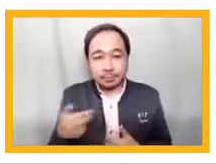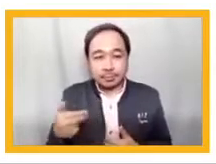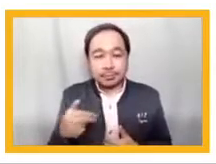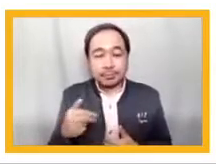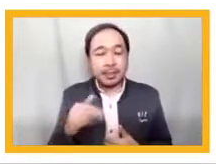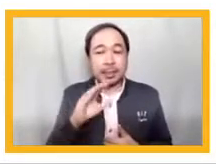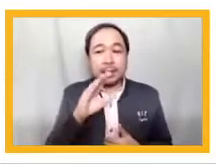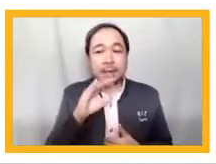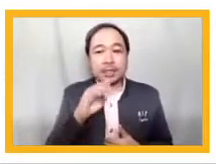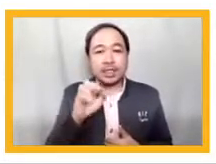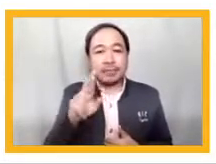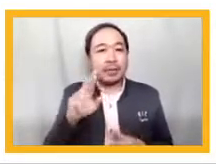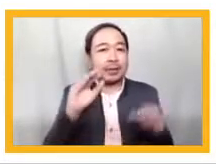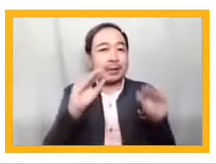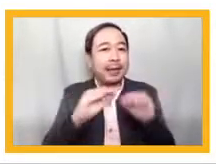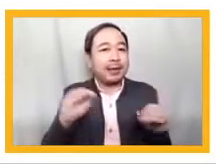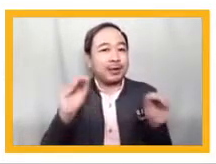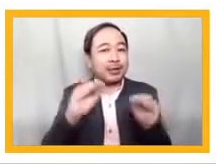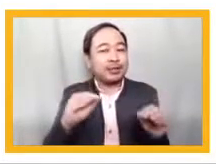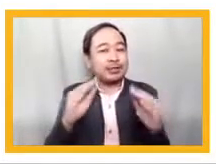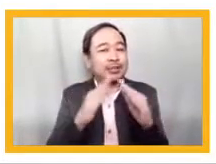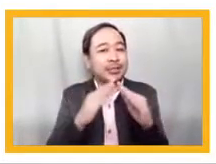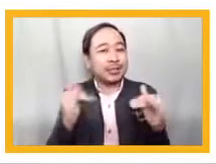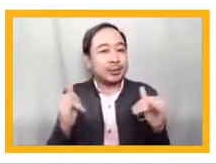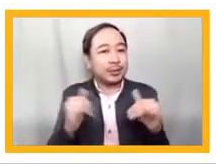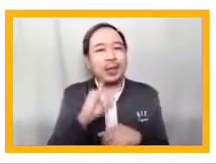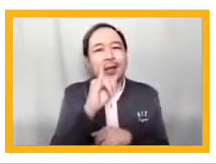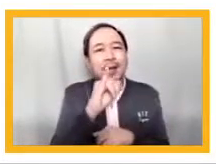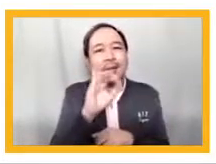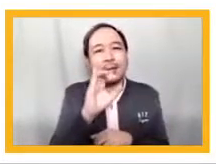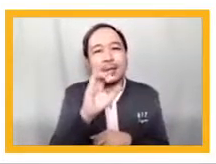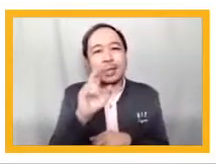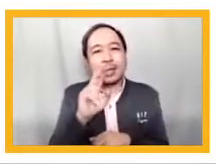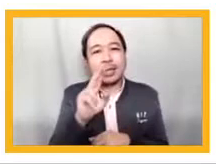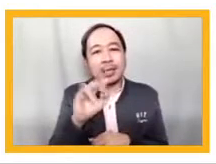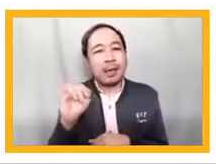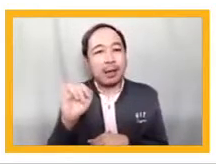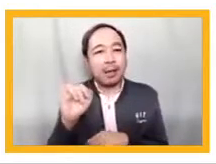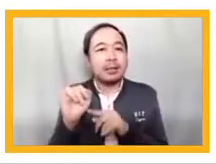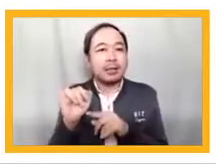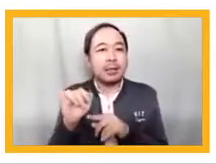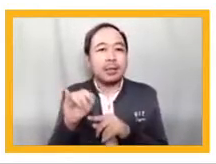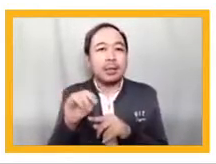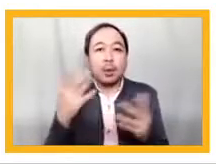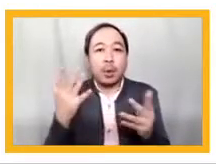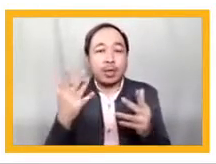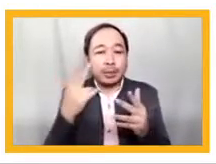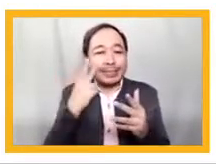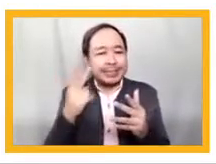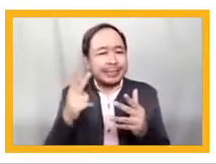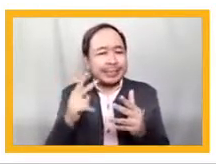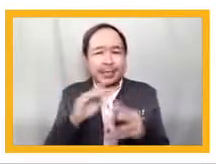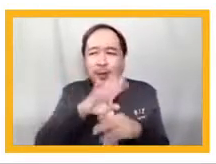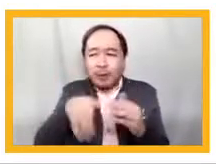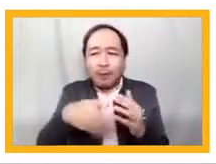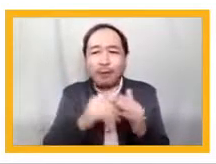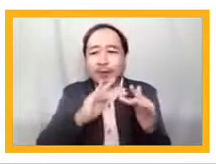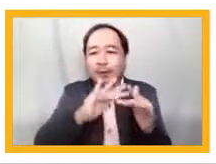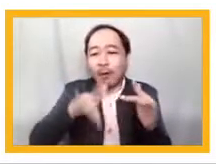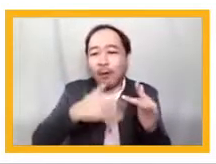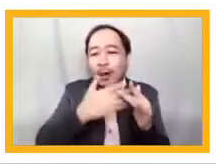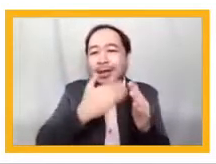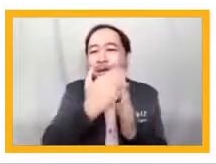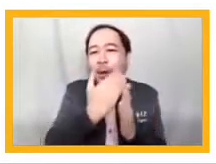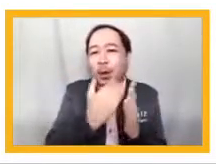has four missions. That is to provide a marketplace for online courses in Indonesia, and to provide